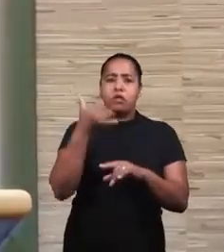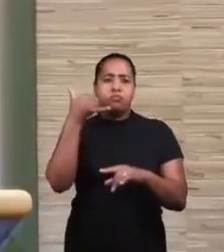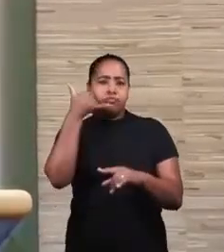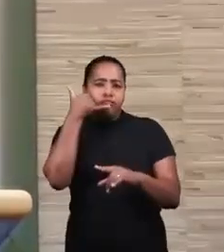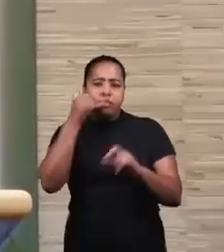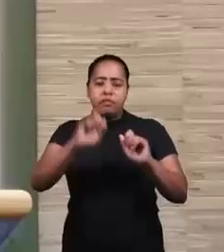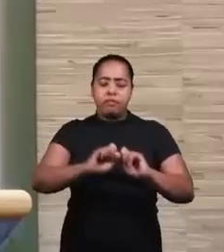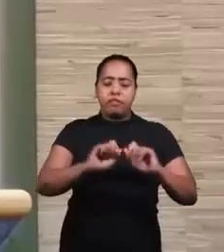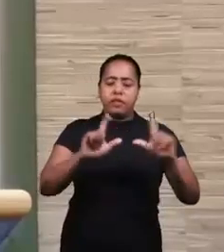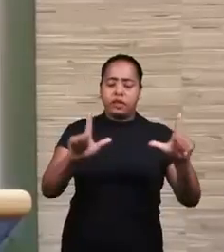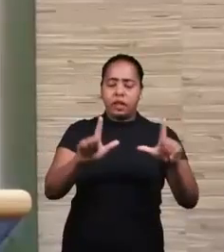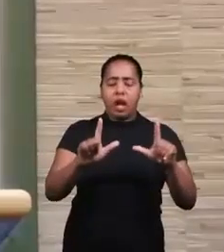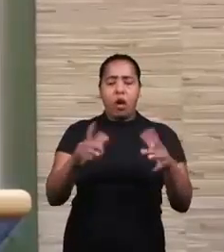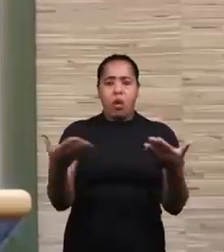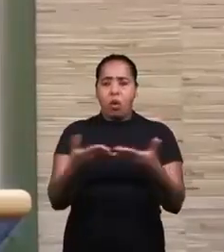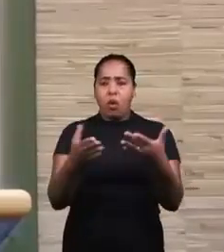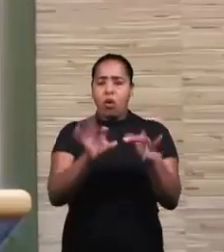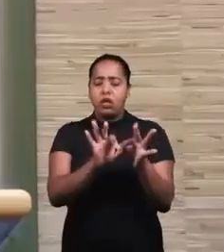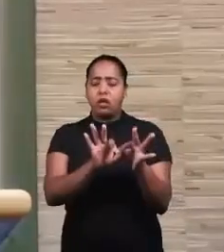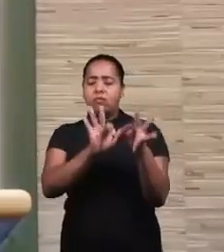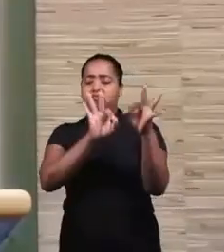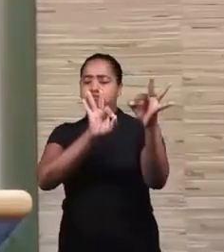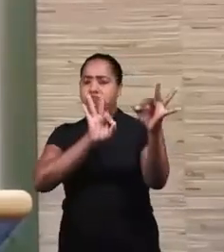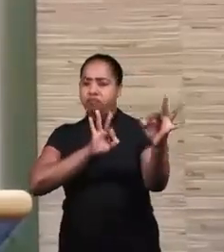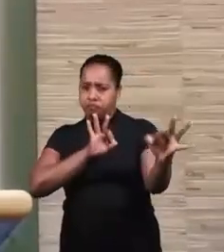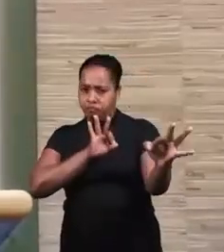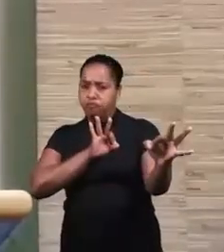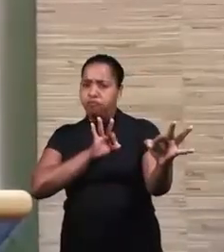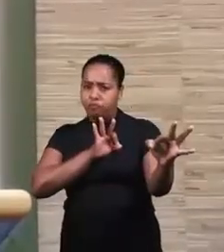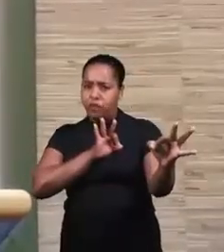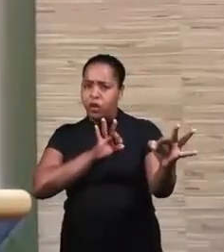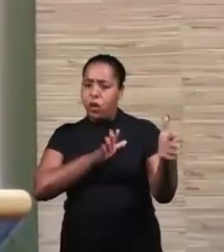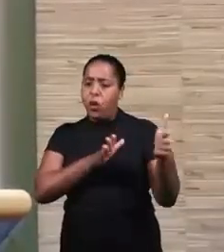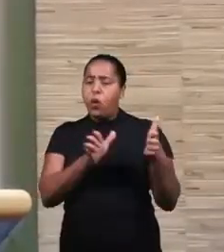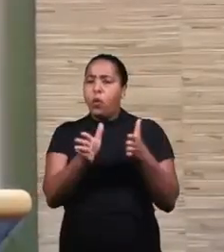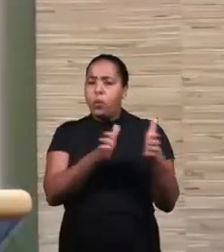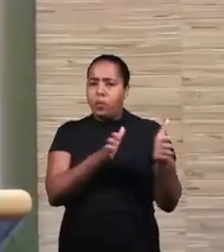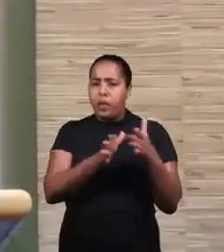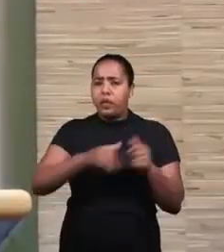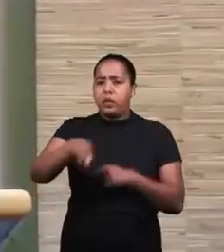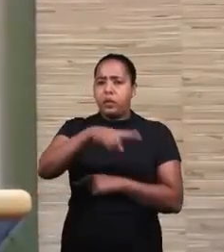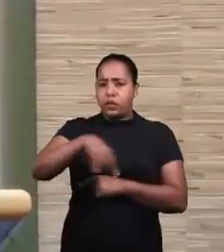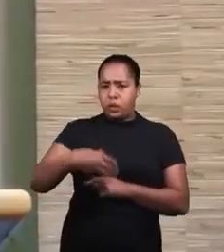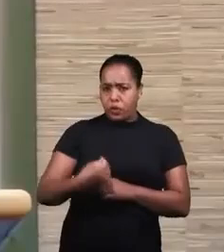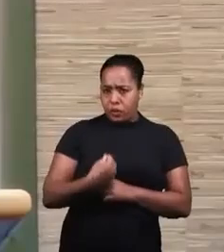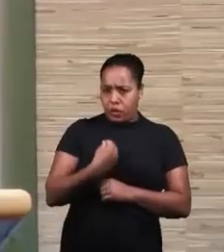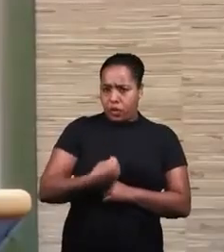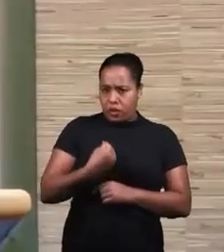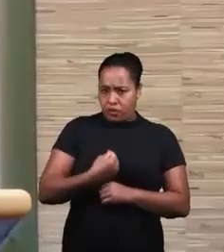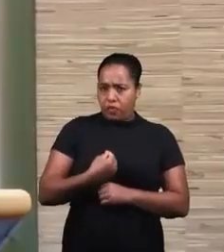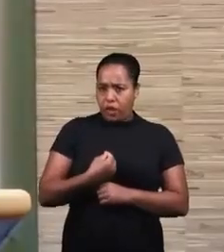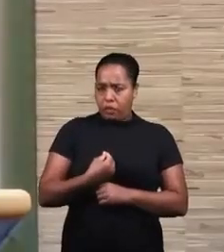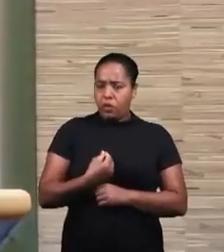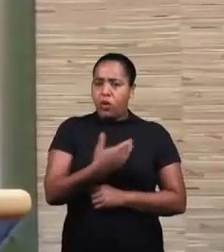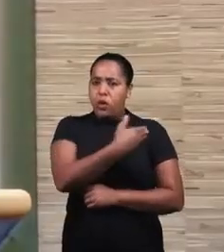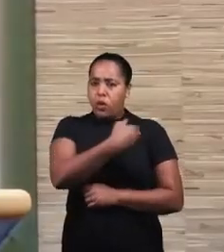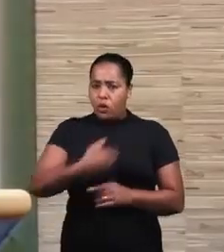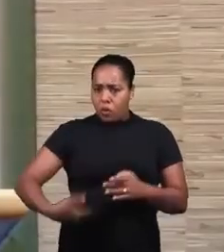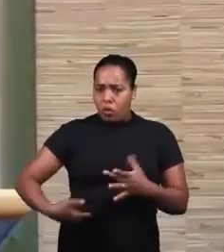They are isolated today because of the situation, restrictions imposed by the government, and that is